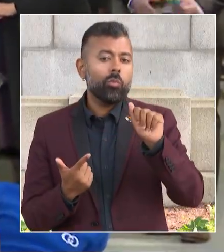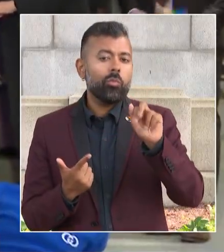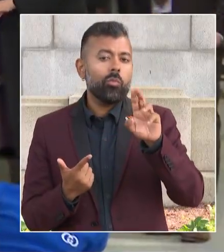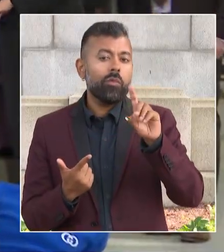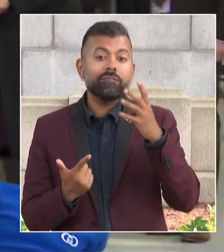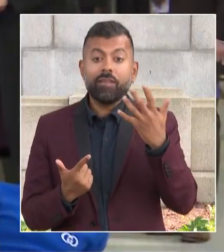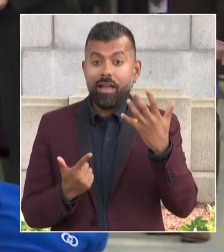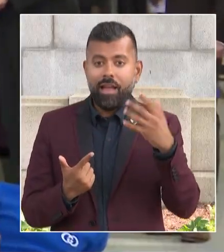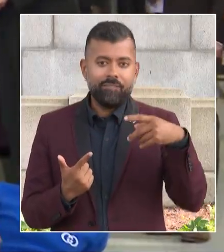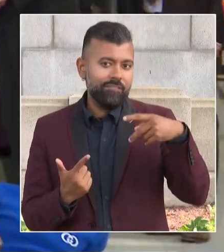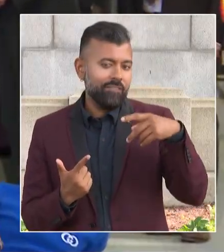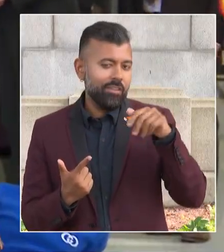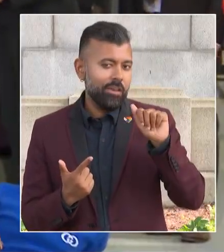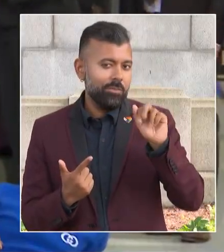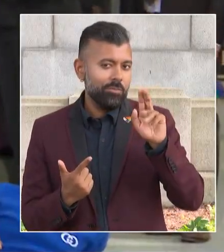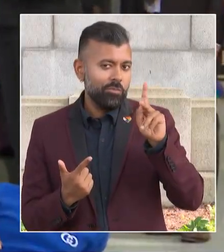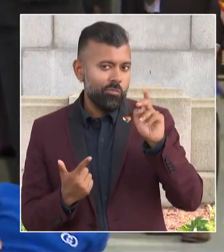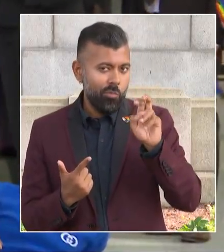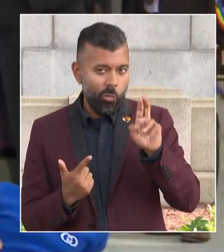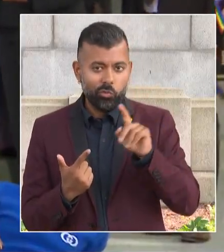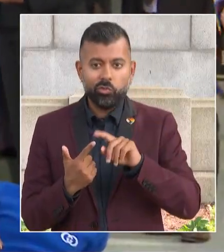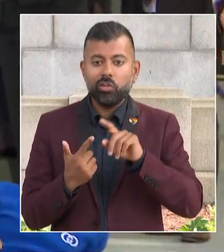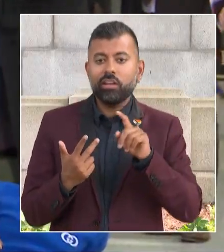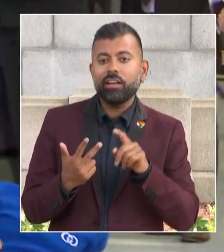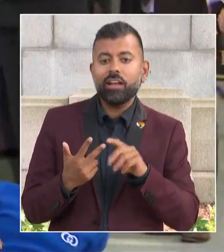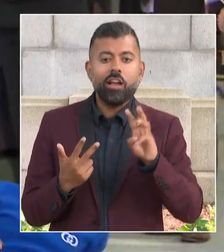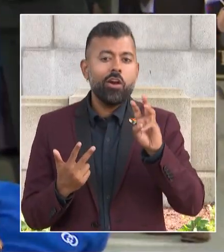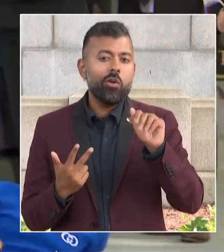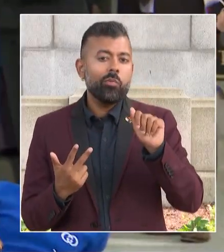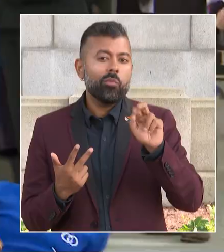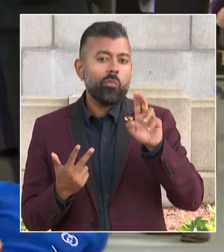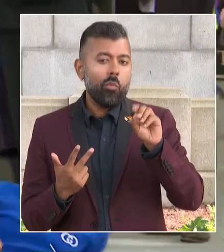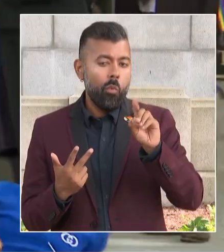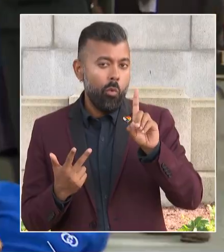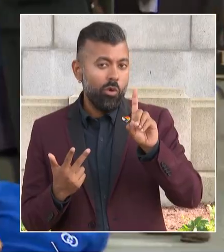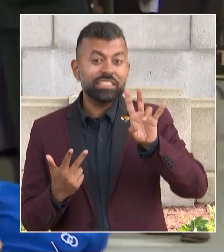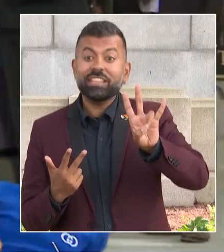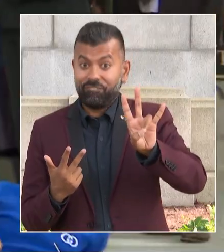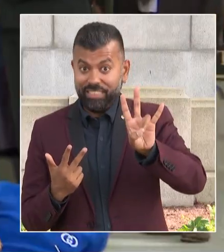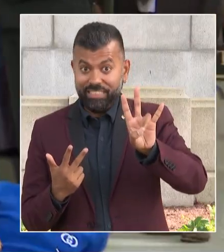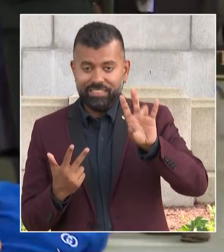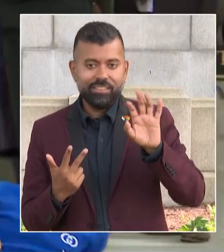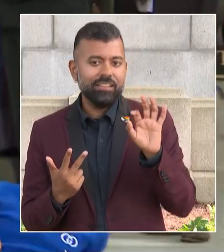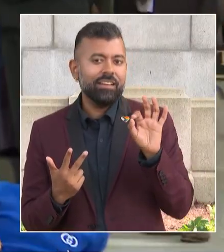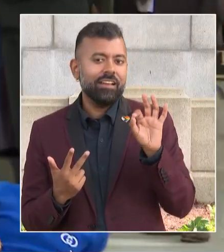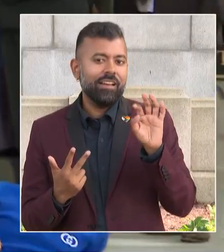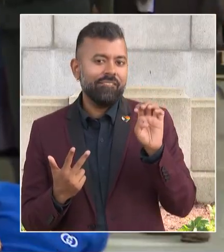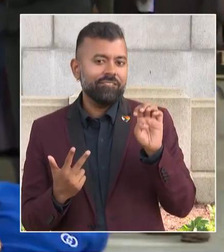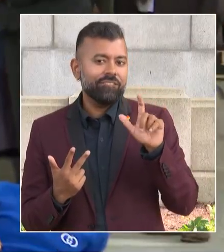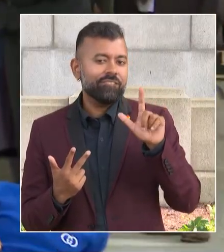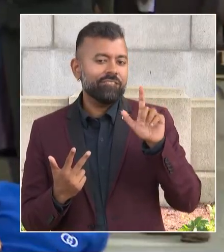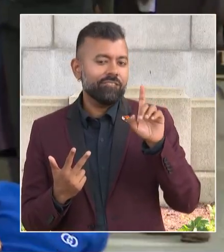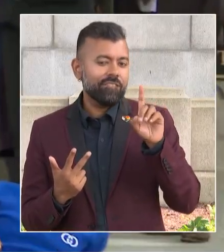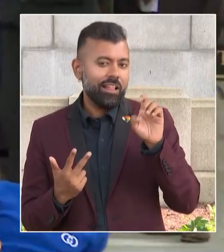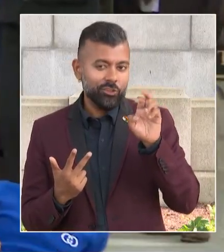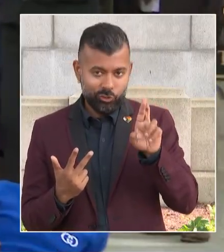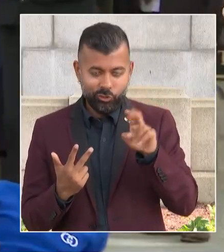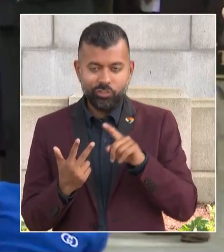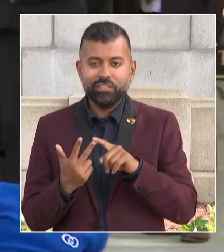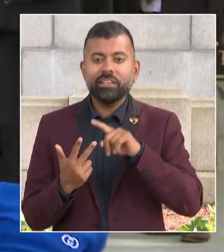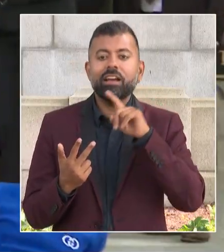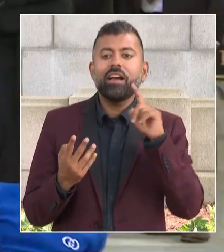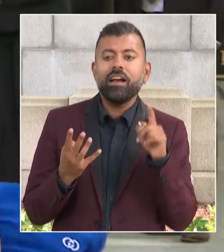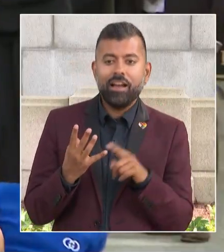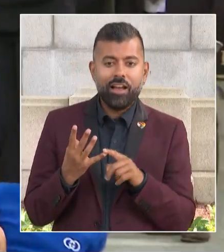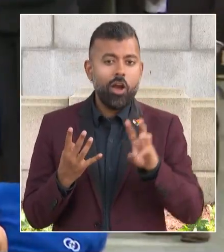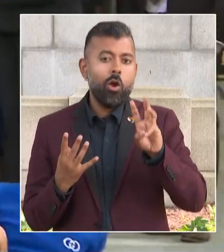2. I think I caught everyone. There are hearings. Ward 6? No? Councilmember Charles Allen from Ward 6